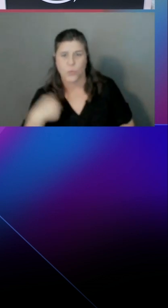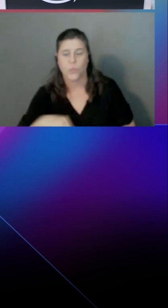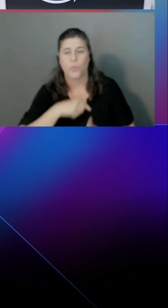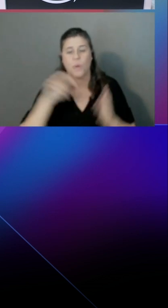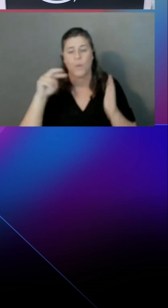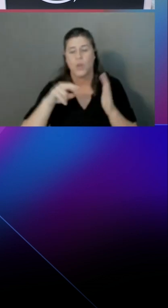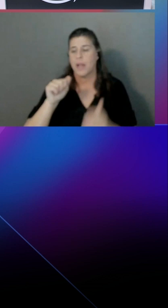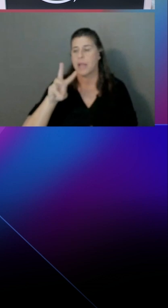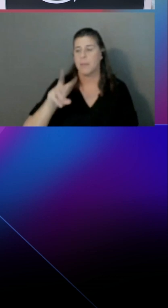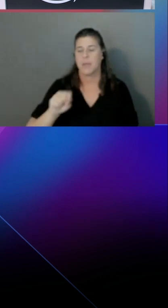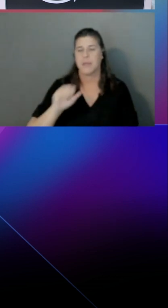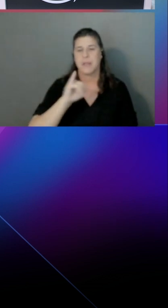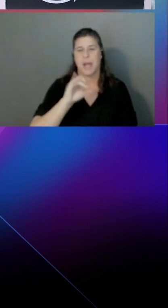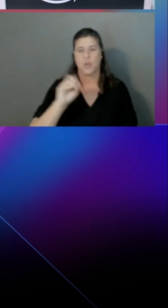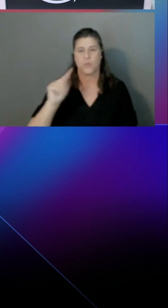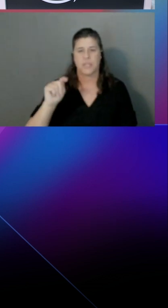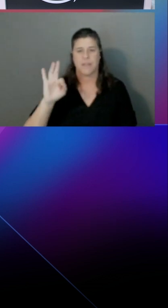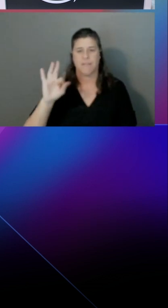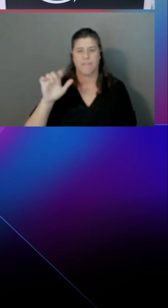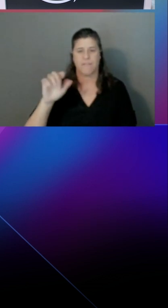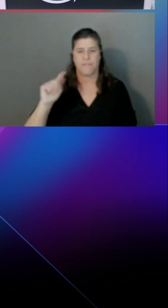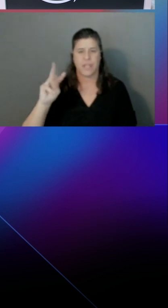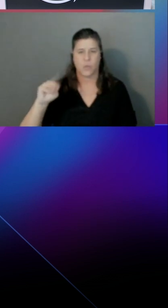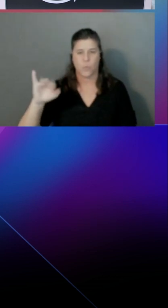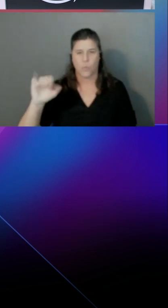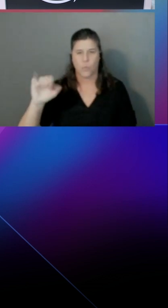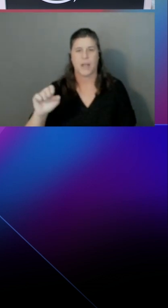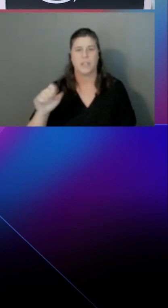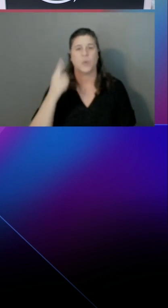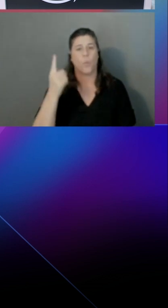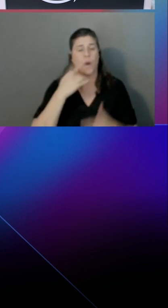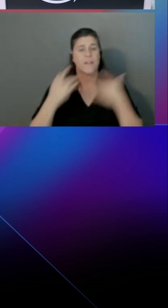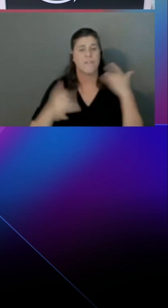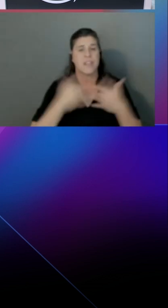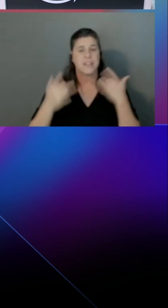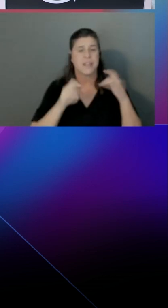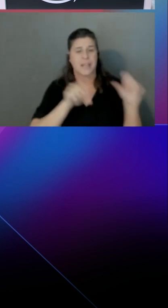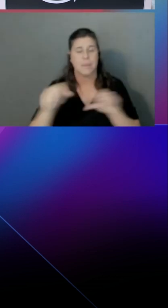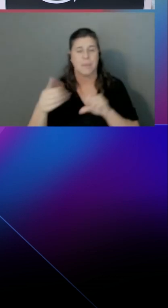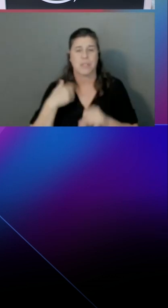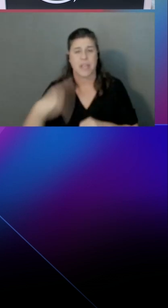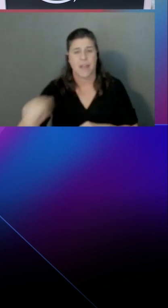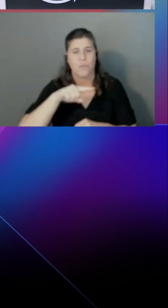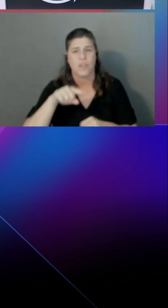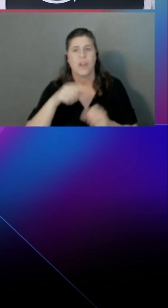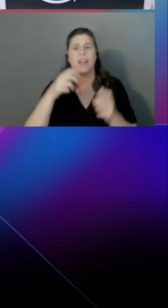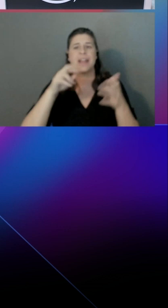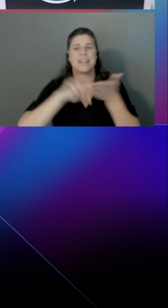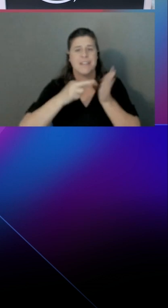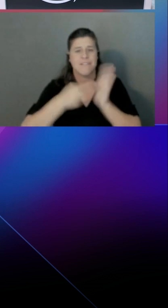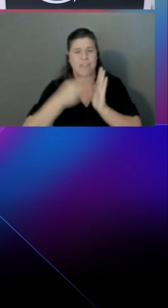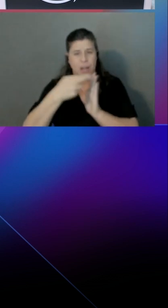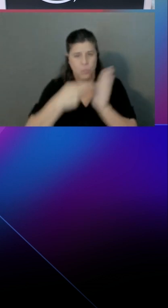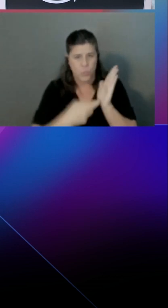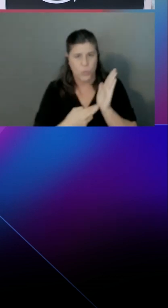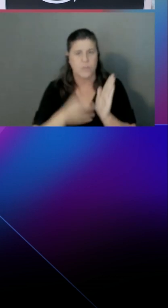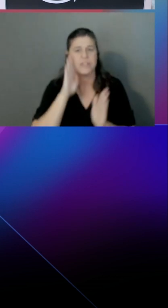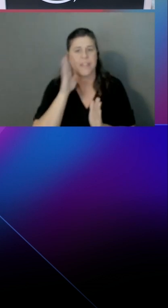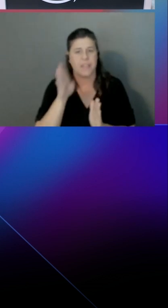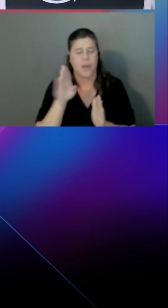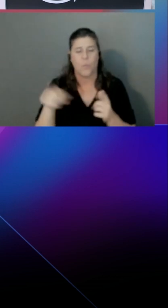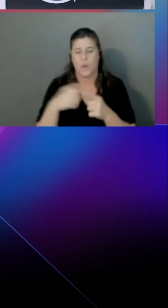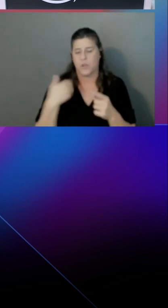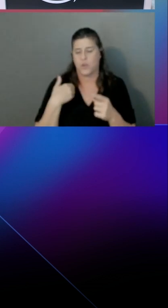IoT fleet-wise, one of the exciting capabilities you have there is to define rules that will, when you have a low